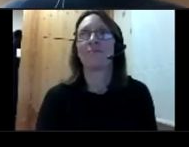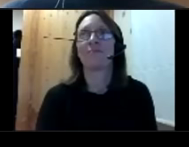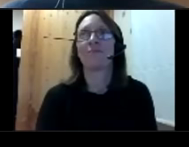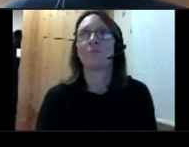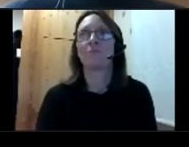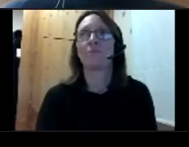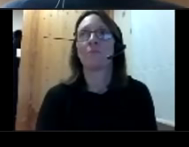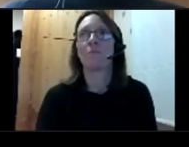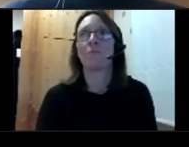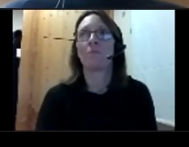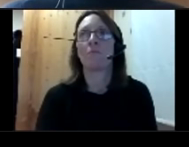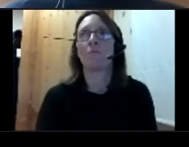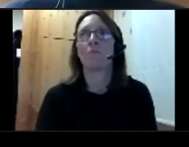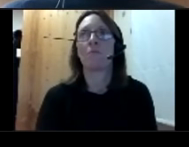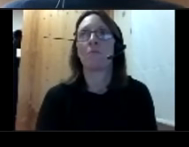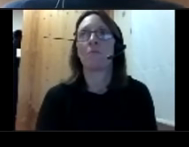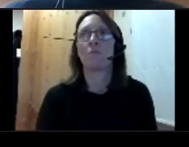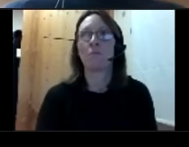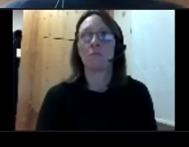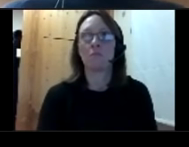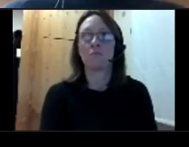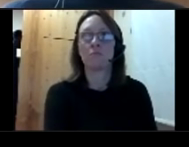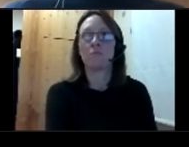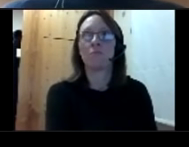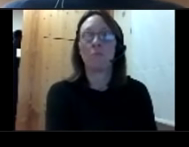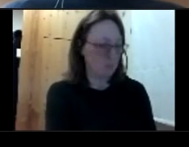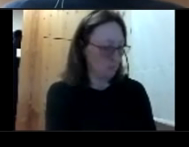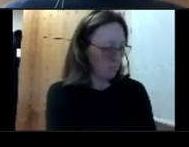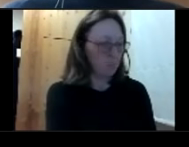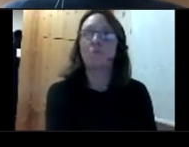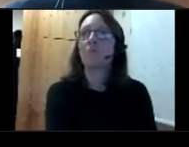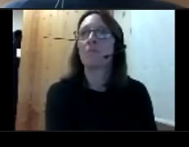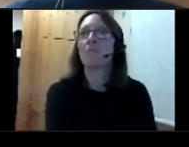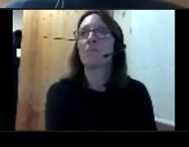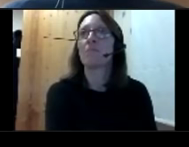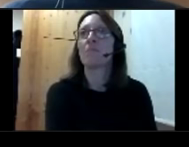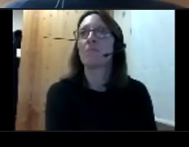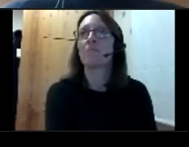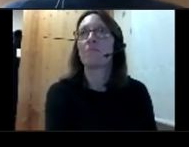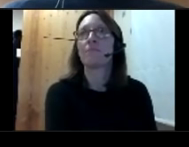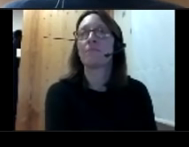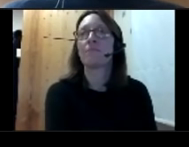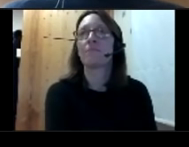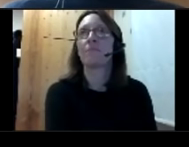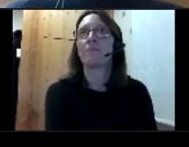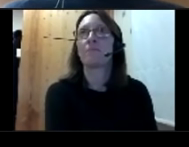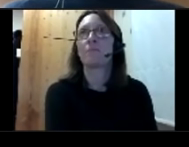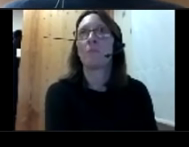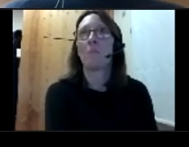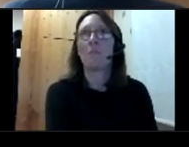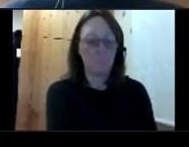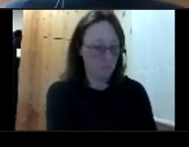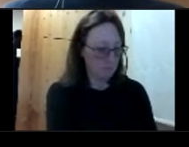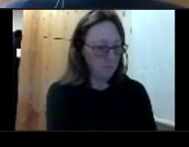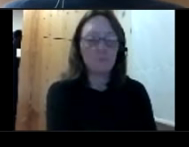help. So, but please do use the feedback form as much as you can to try and clarify how you think we could help you in your next steps. And we